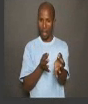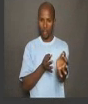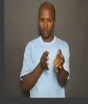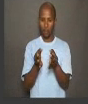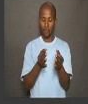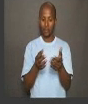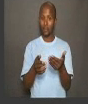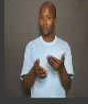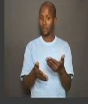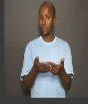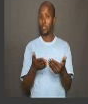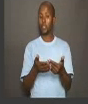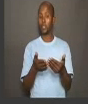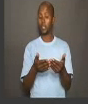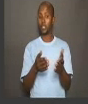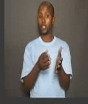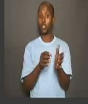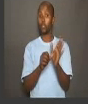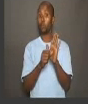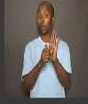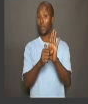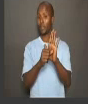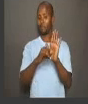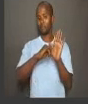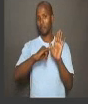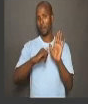this symbolically like this.